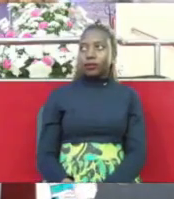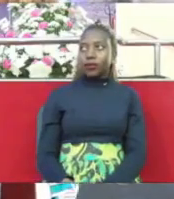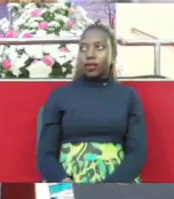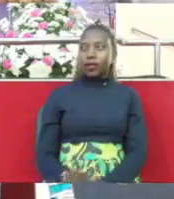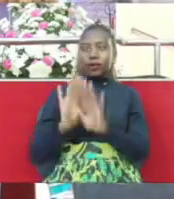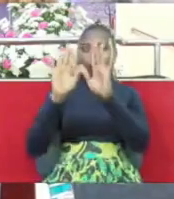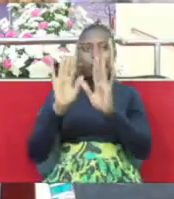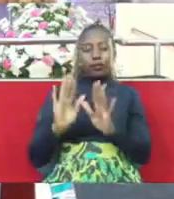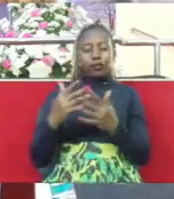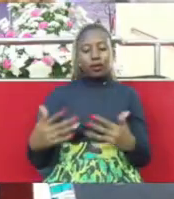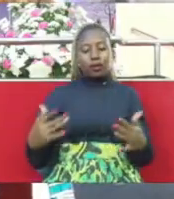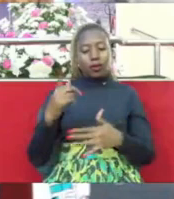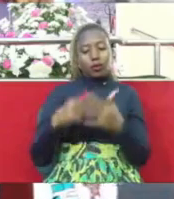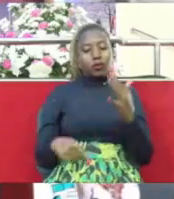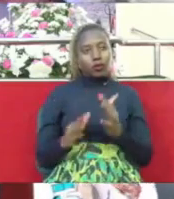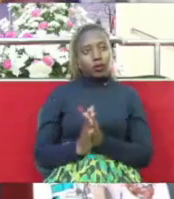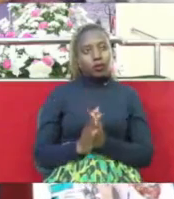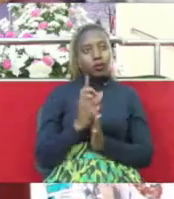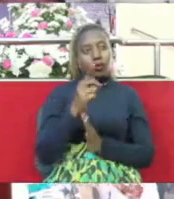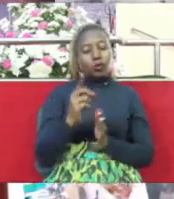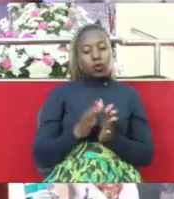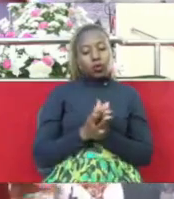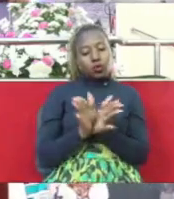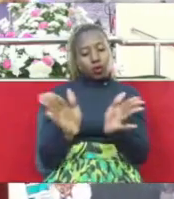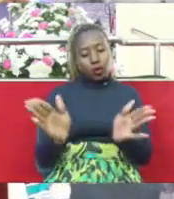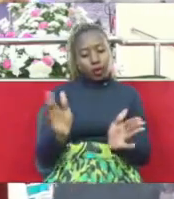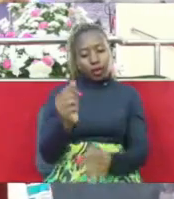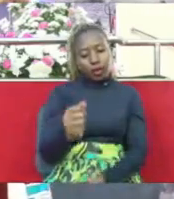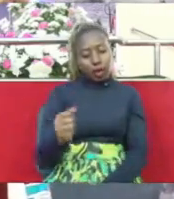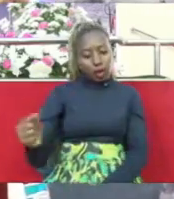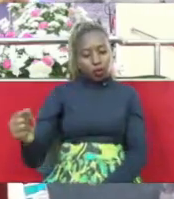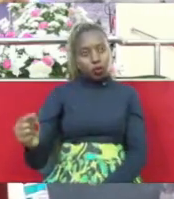so that Jesus can come and fellowship with you.